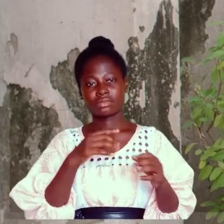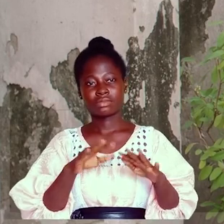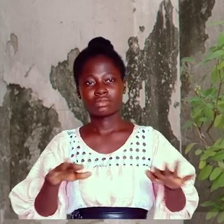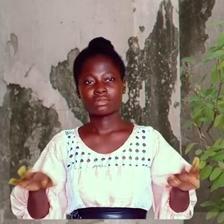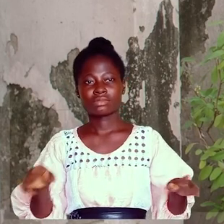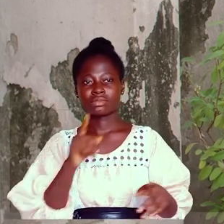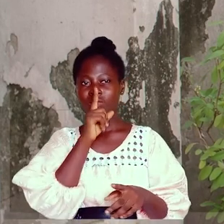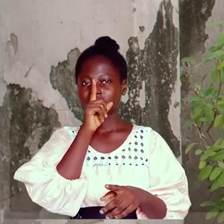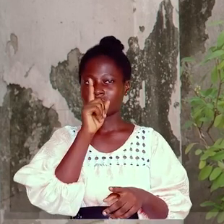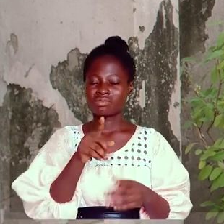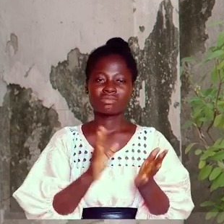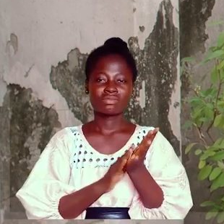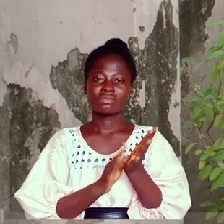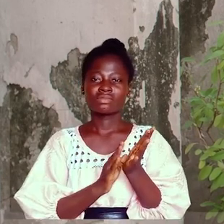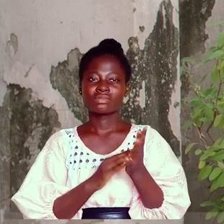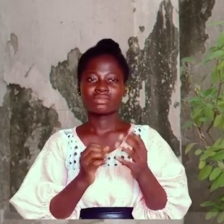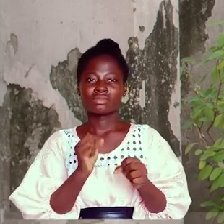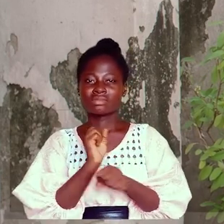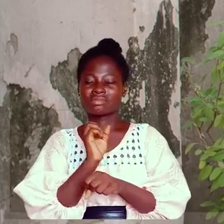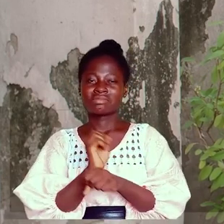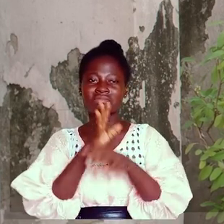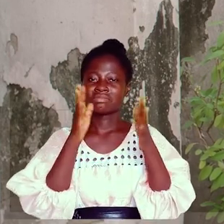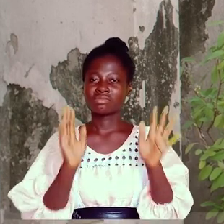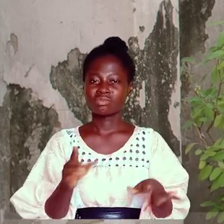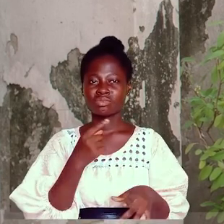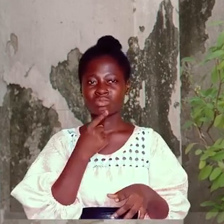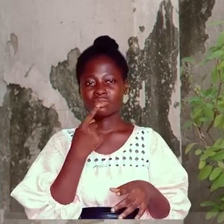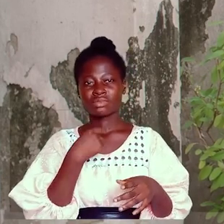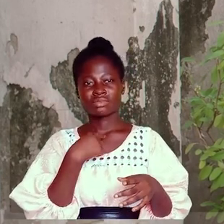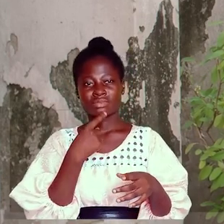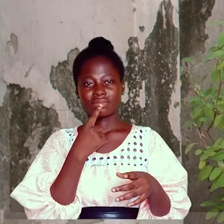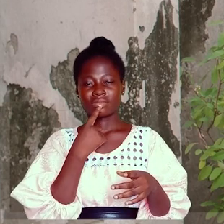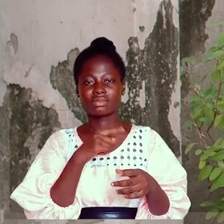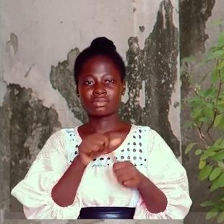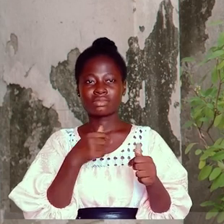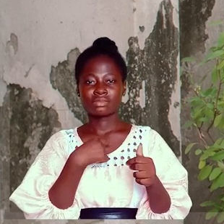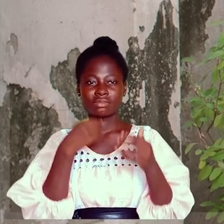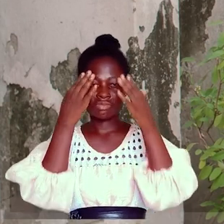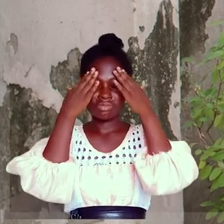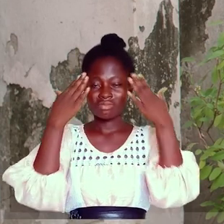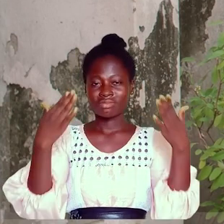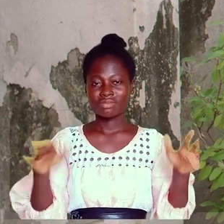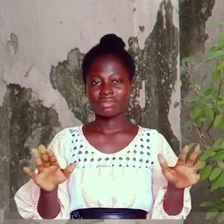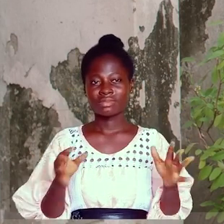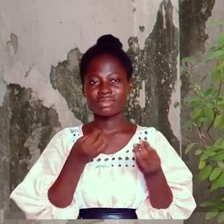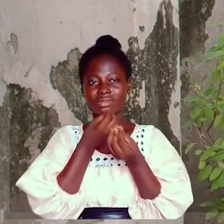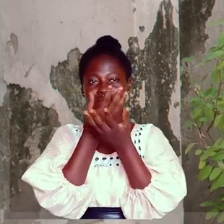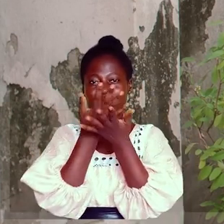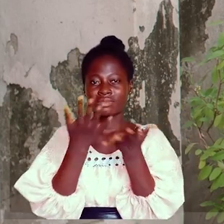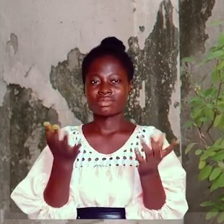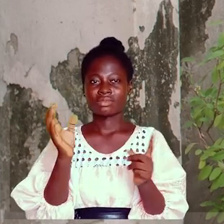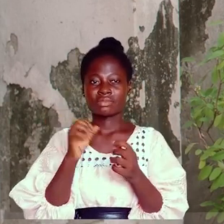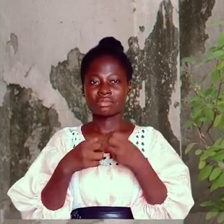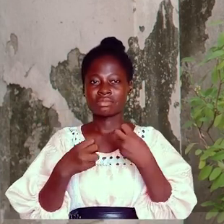to be around children. So it was actually even the school counselor who said that about me. I did not know that opening up about